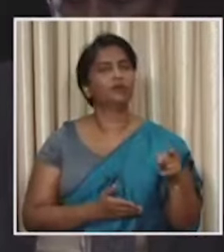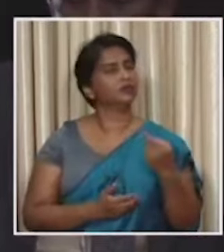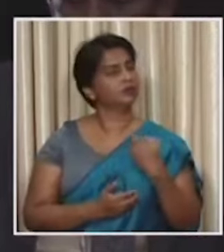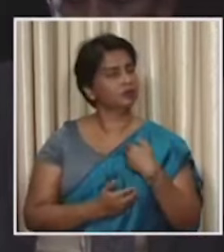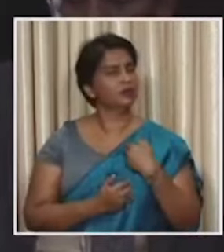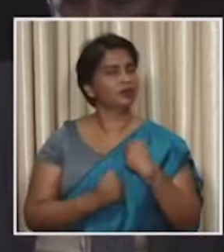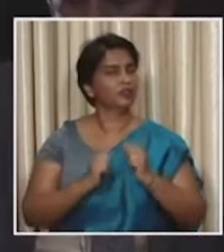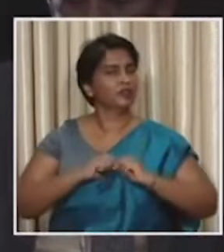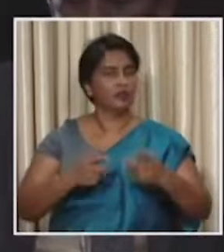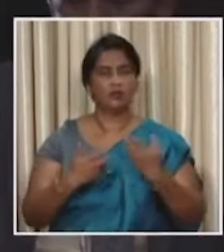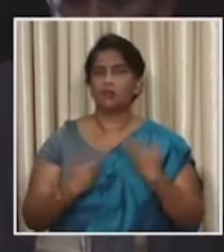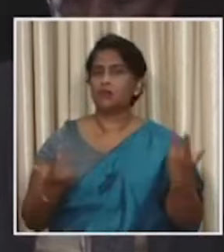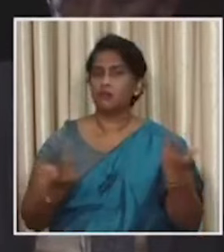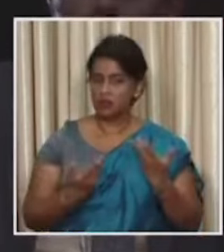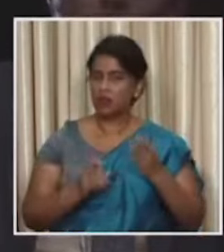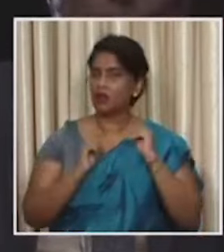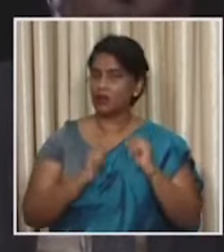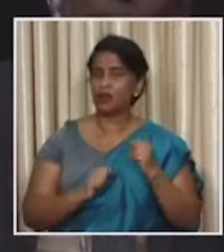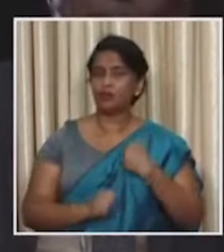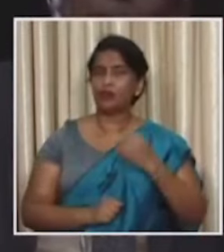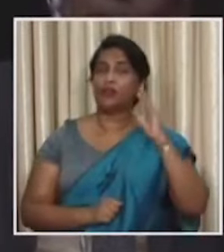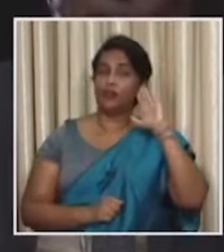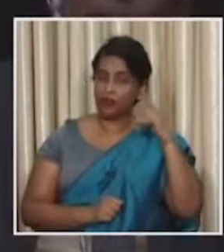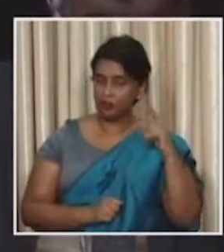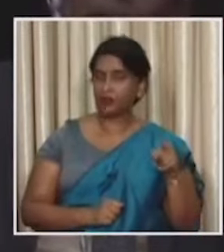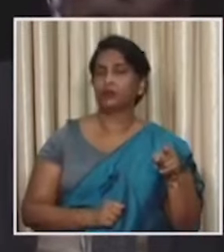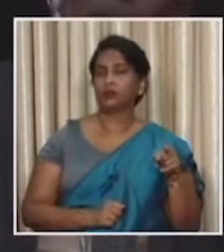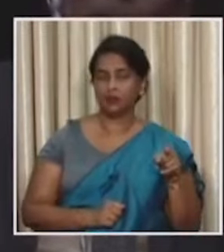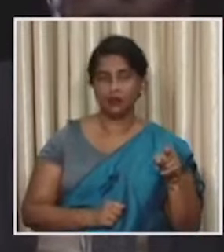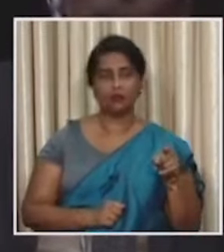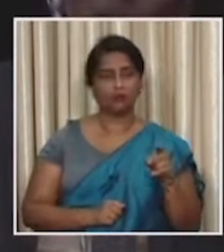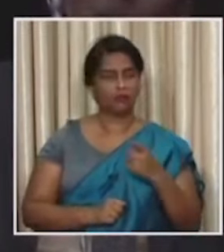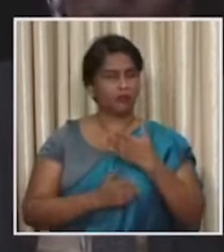Especially because those restrictions are based on a circular